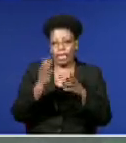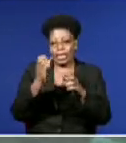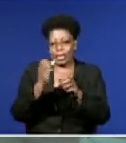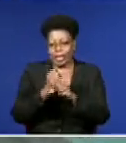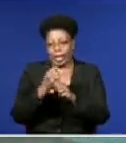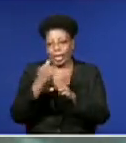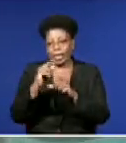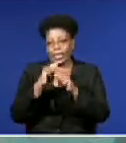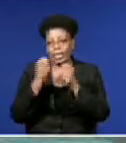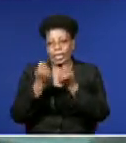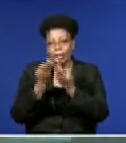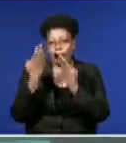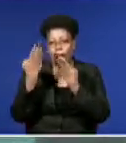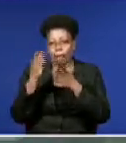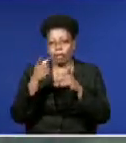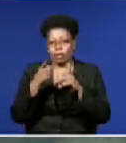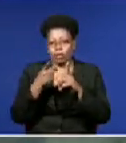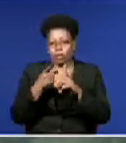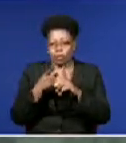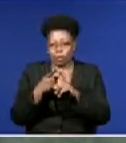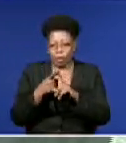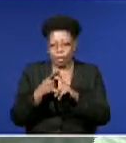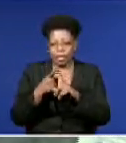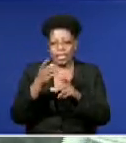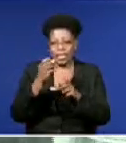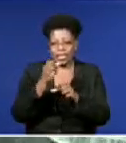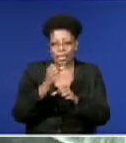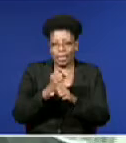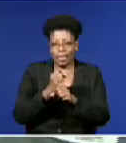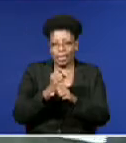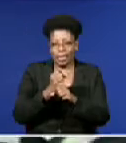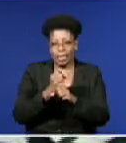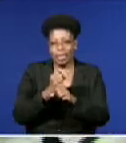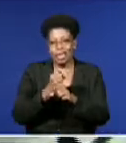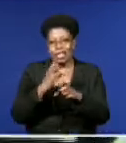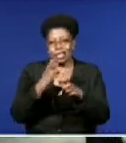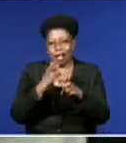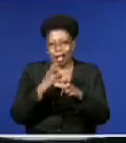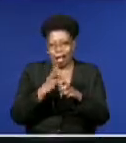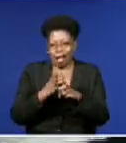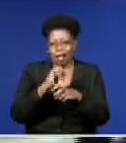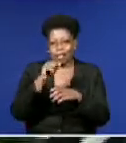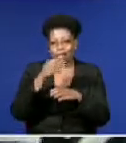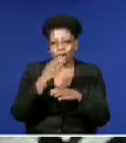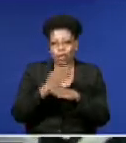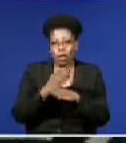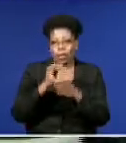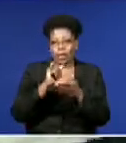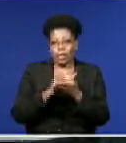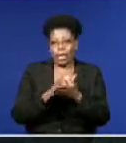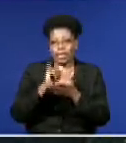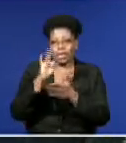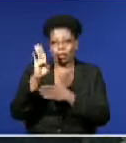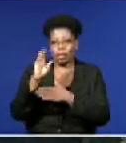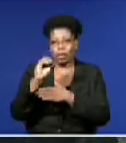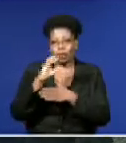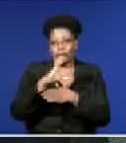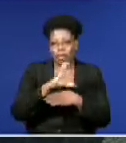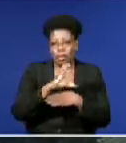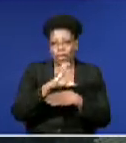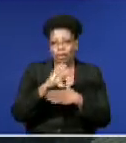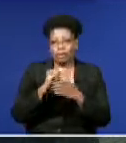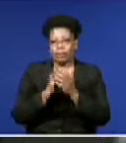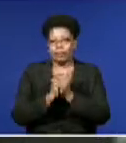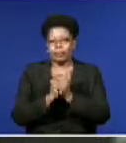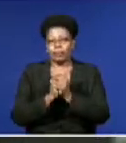and making sure they look the part is one of the tedious tasks that fall on the BOC and Chef de Mission DRC